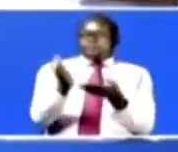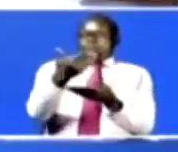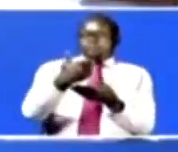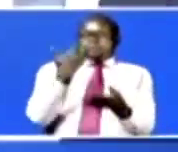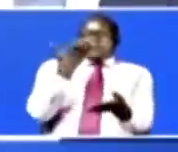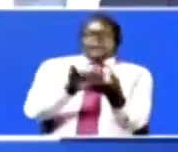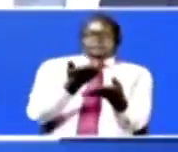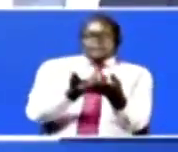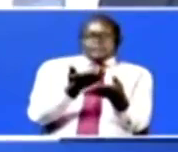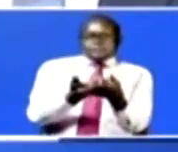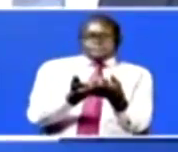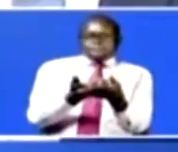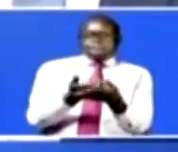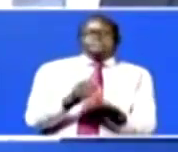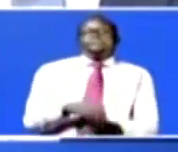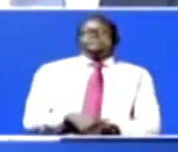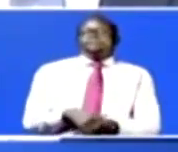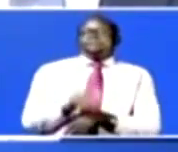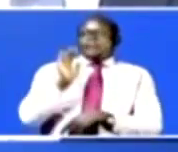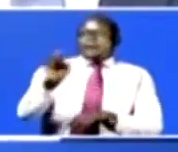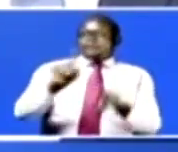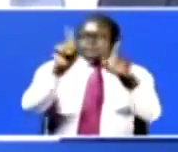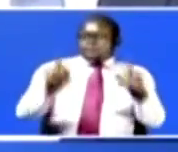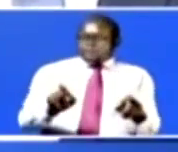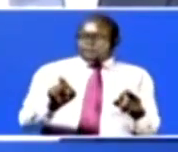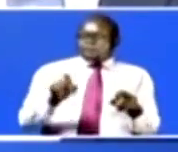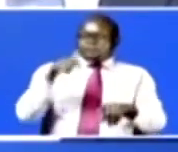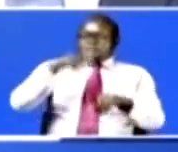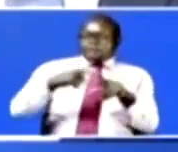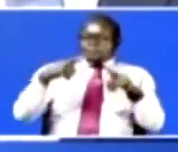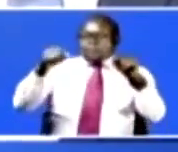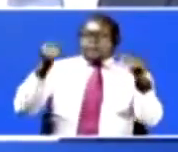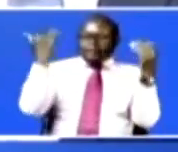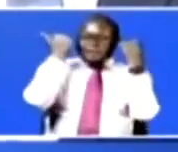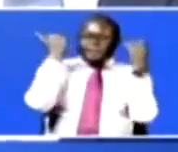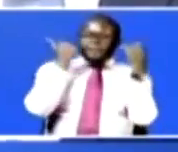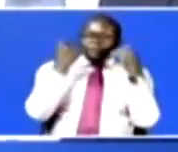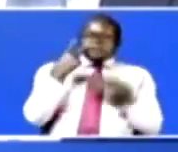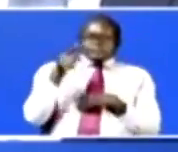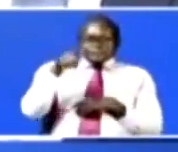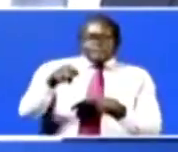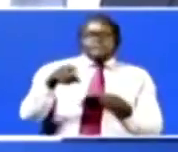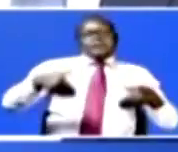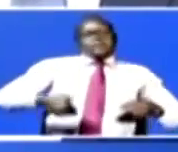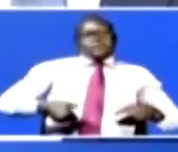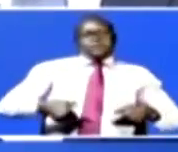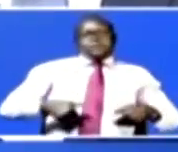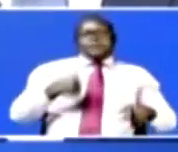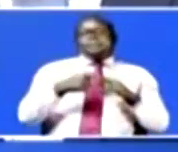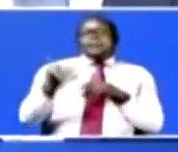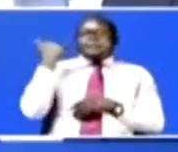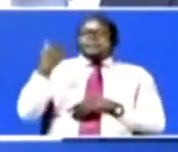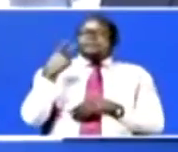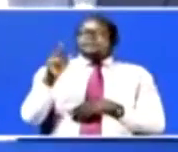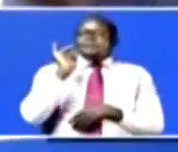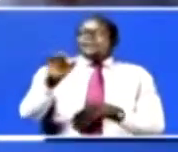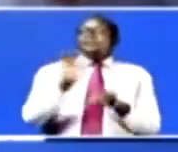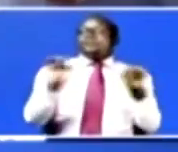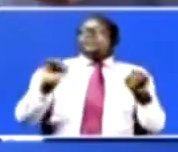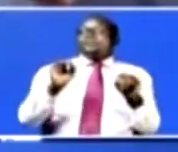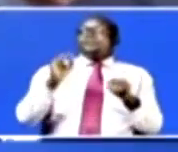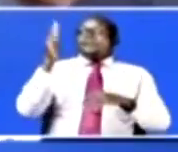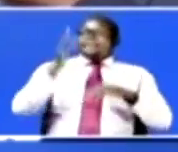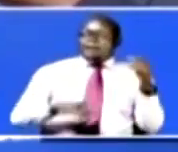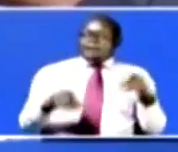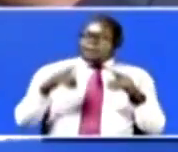wa ushahidi. After all, ask yourself the question, when you tell the court, I saw this and I saw the other, and the court does not see it, as compared